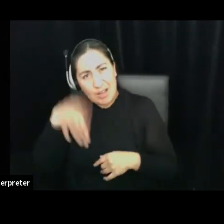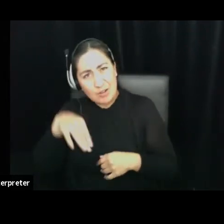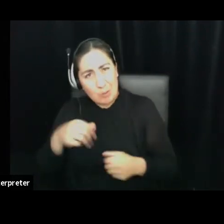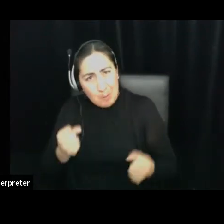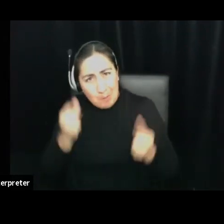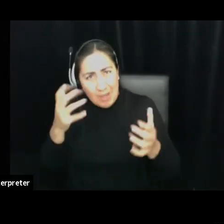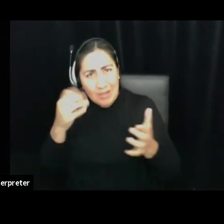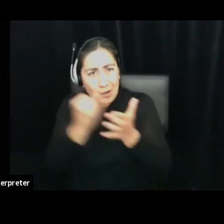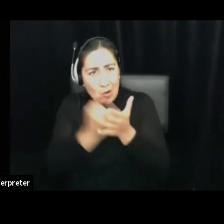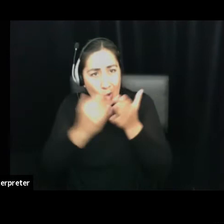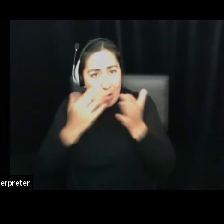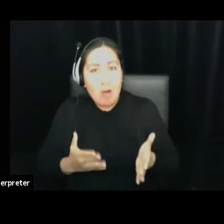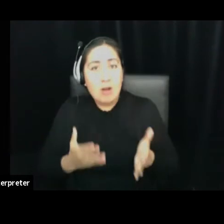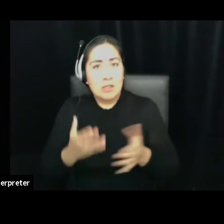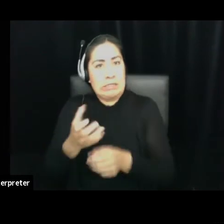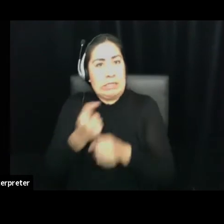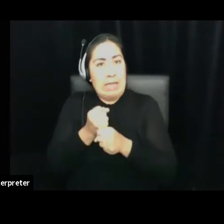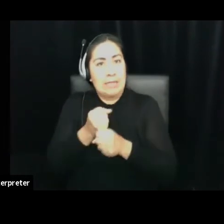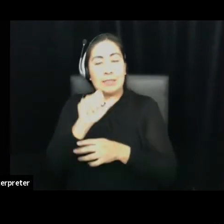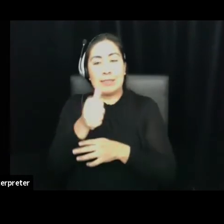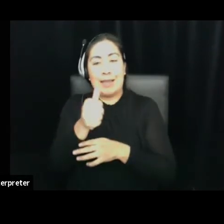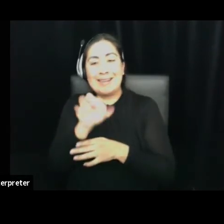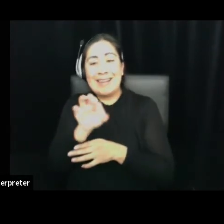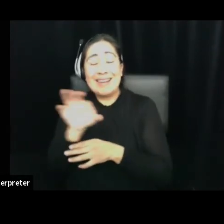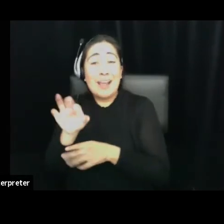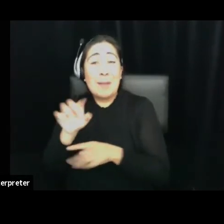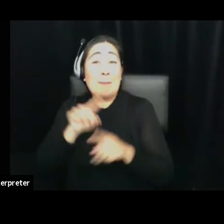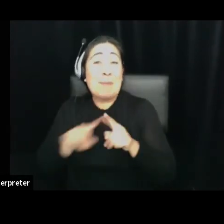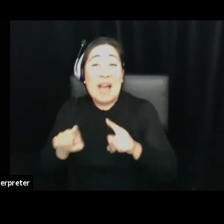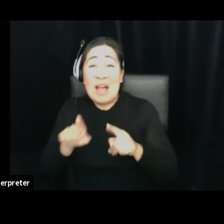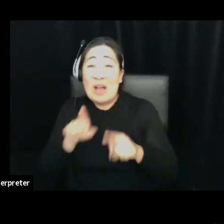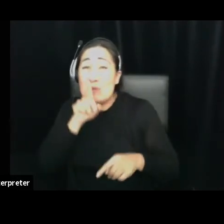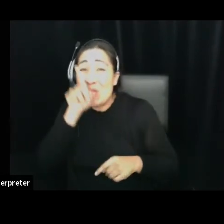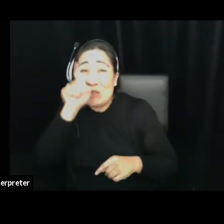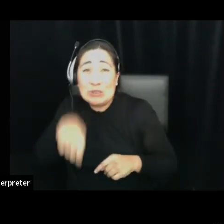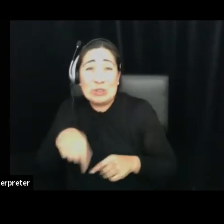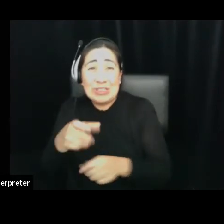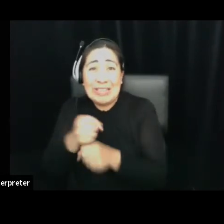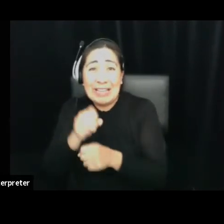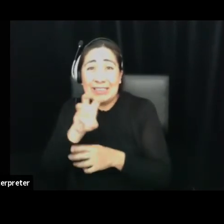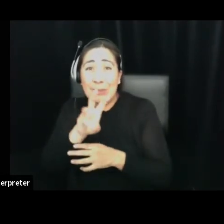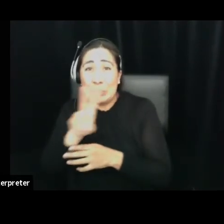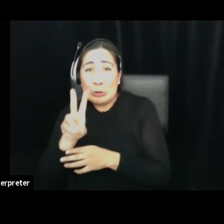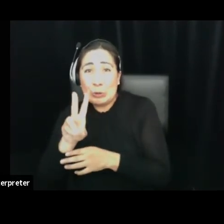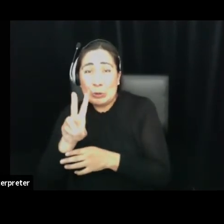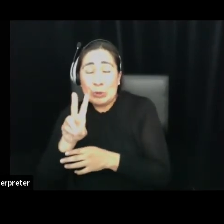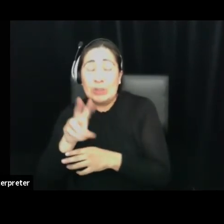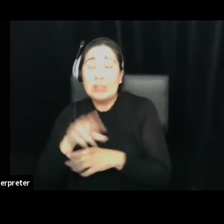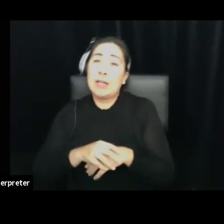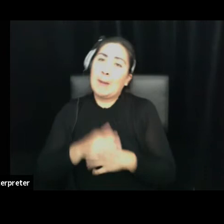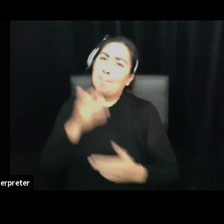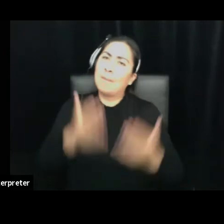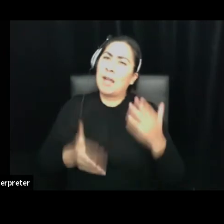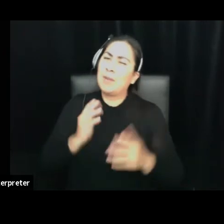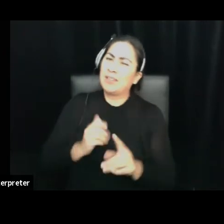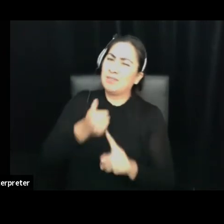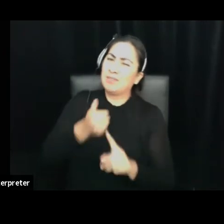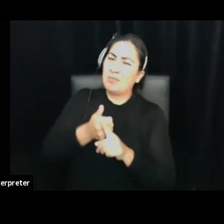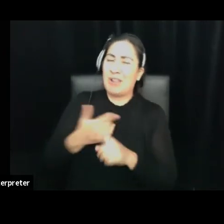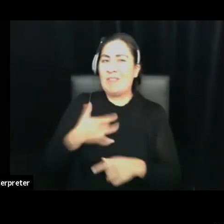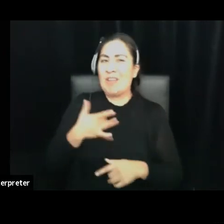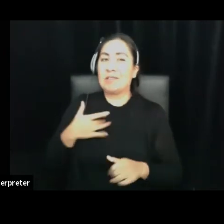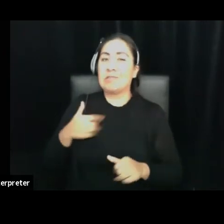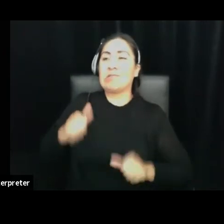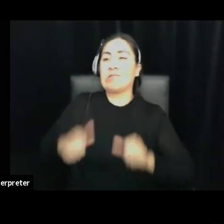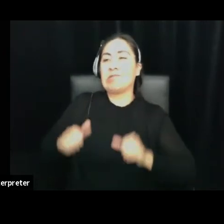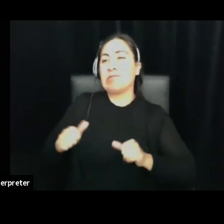artists have been getting 1099s when they should have been getting W-2s. And you may feel reluctant to